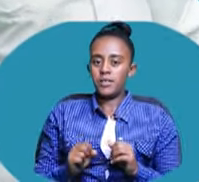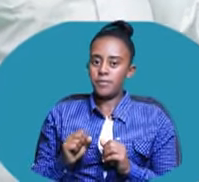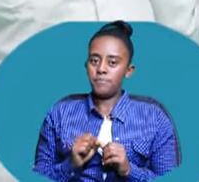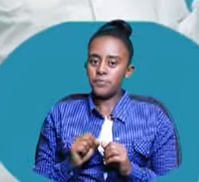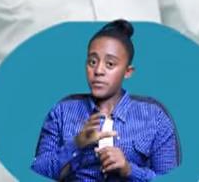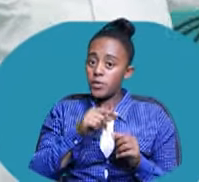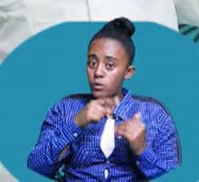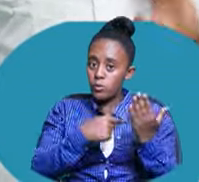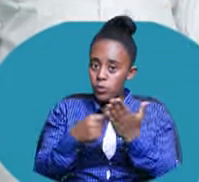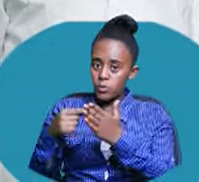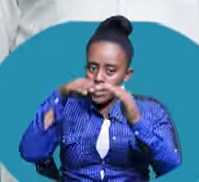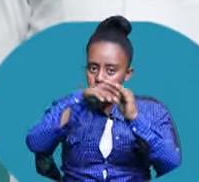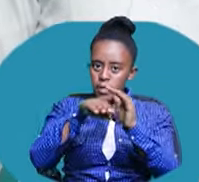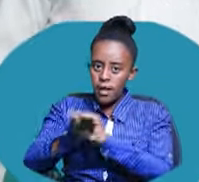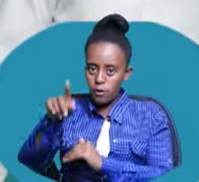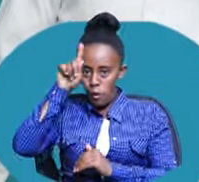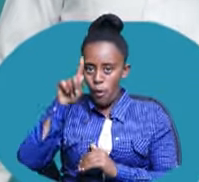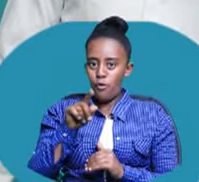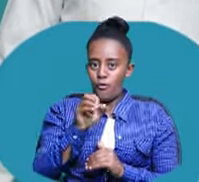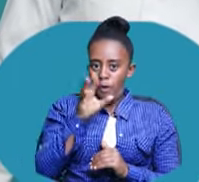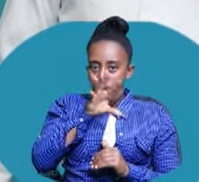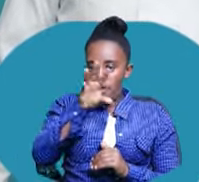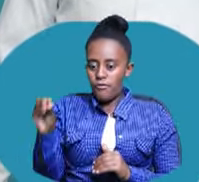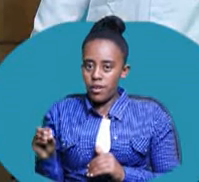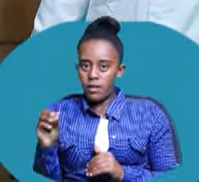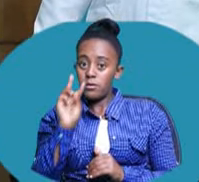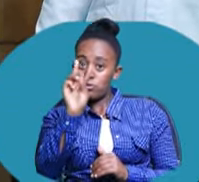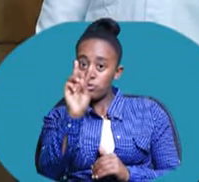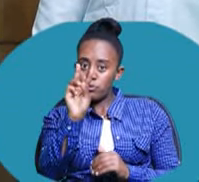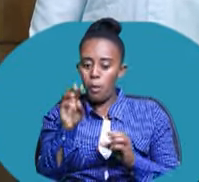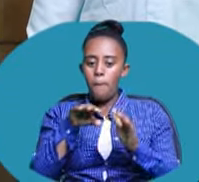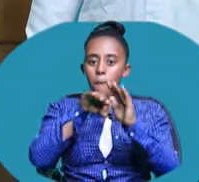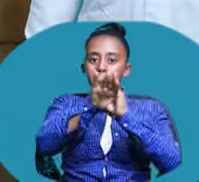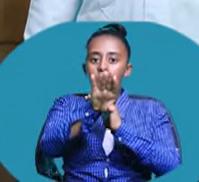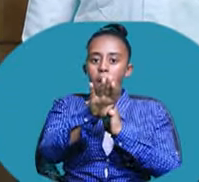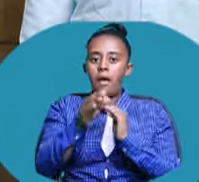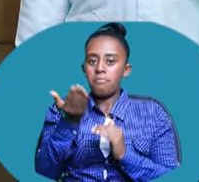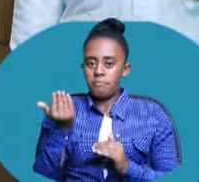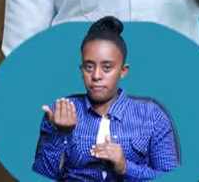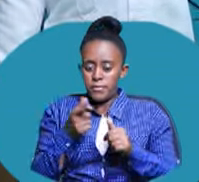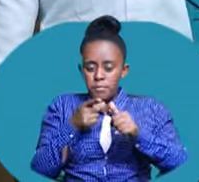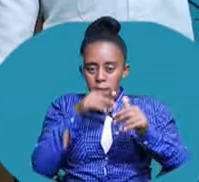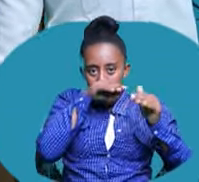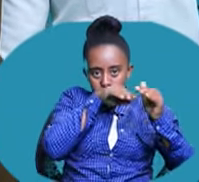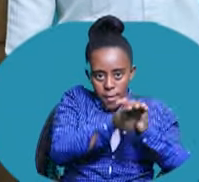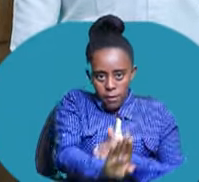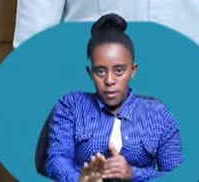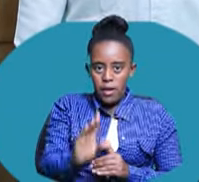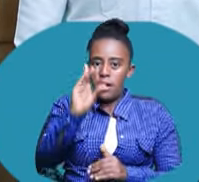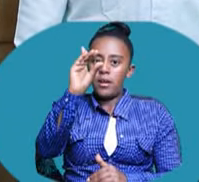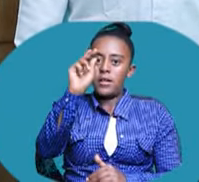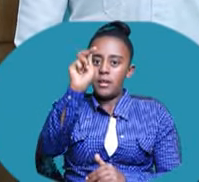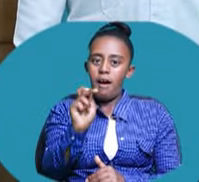states entered to the Horn of Africa into 2 main gateways. The first gateway was